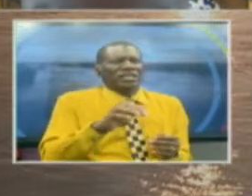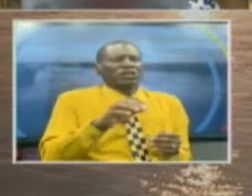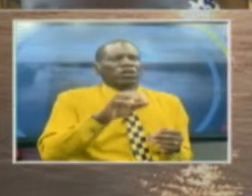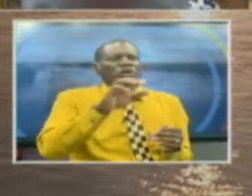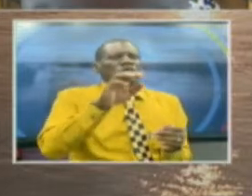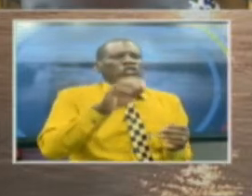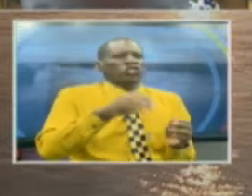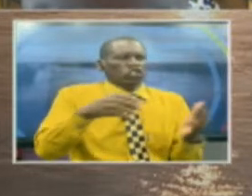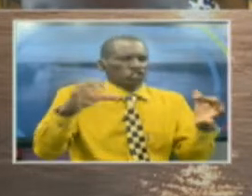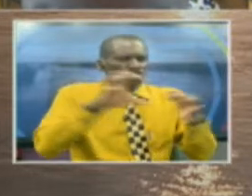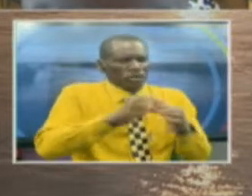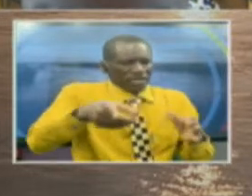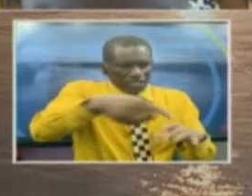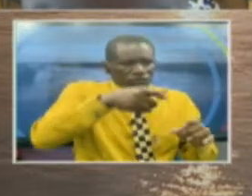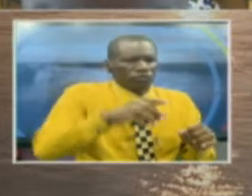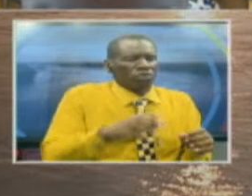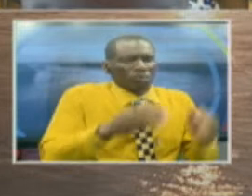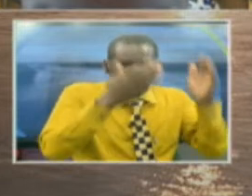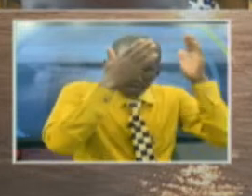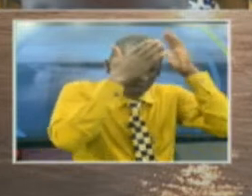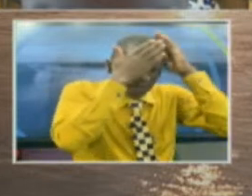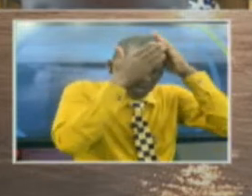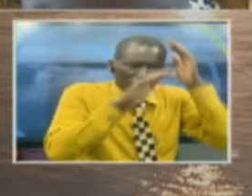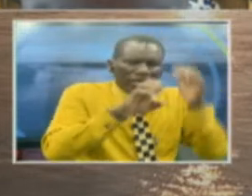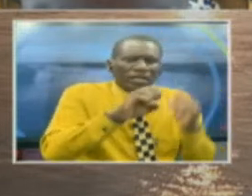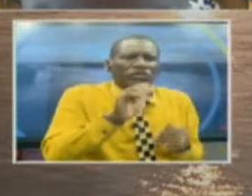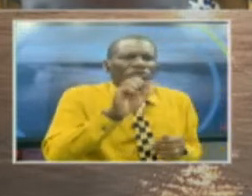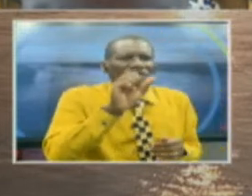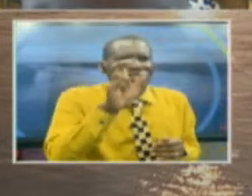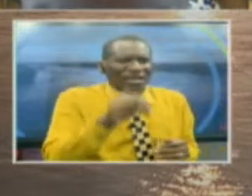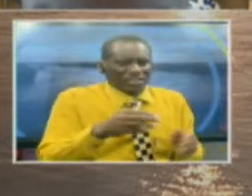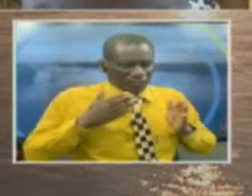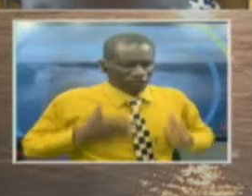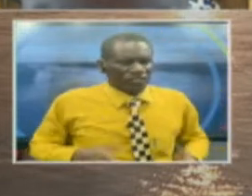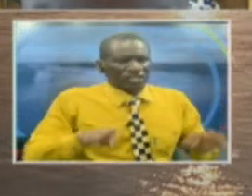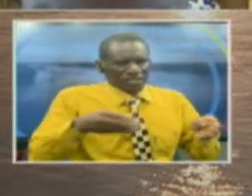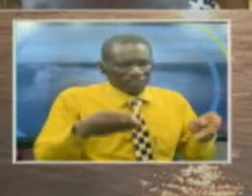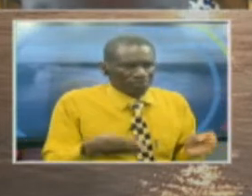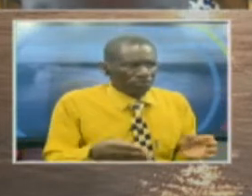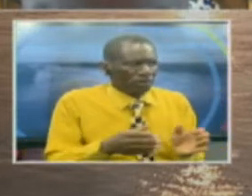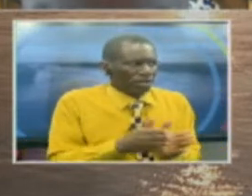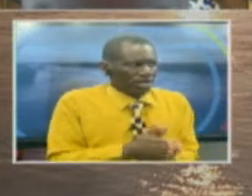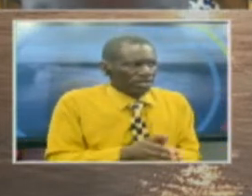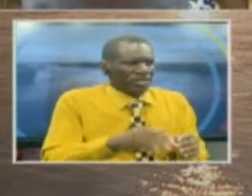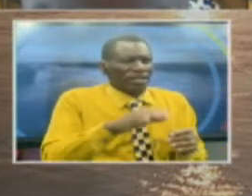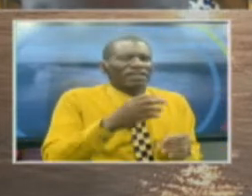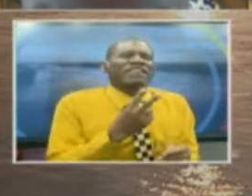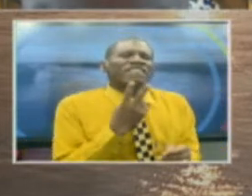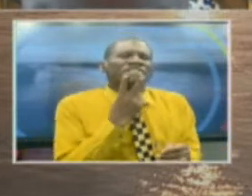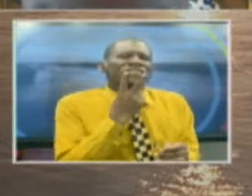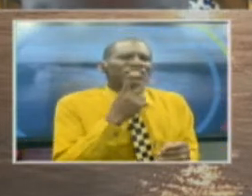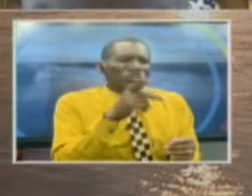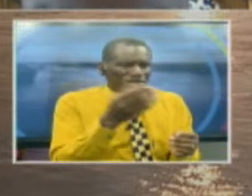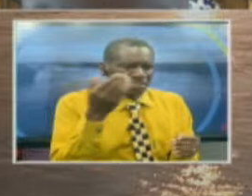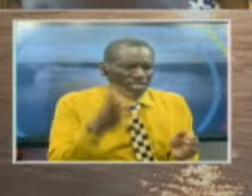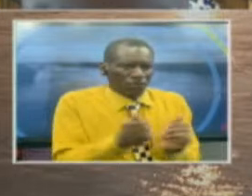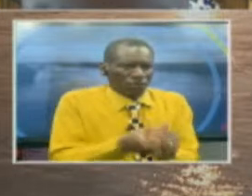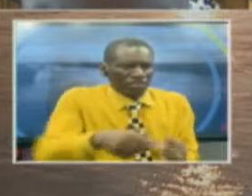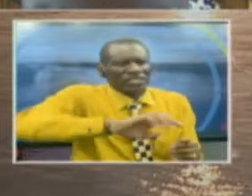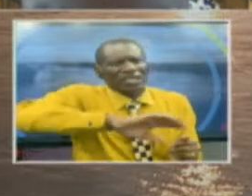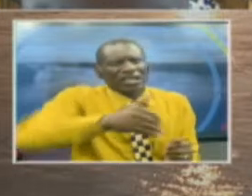joining us from Kakamega. Susanna is the one who is physically impaired. Elvis Odhiambo, who is with us in the other